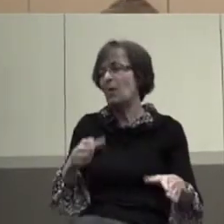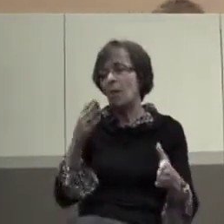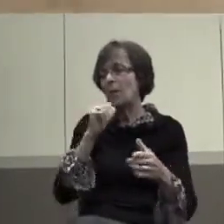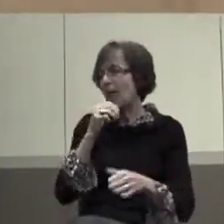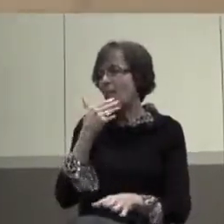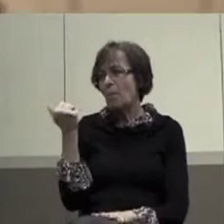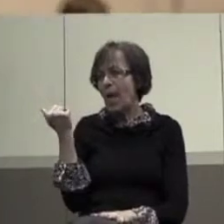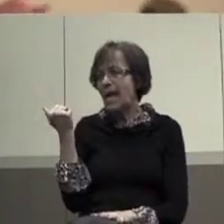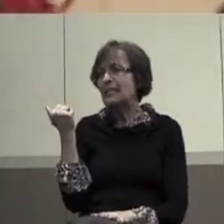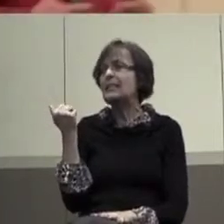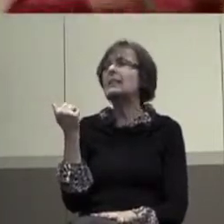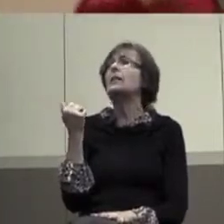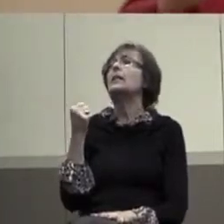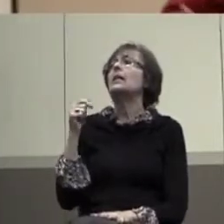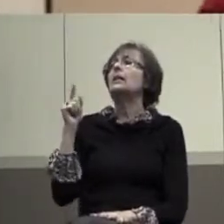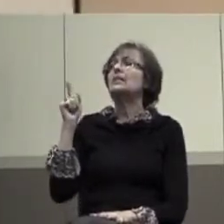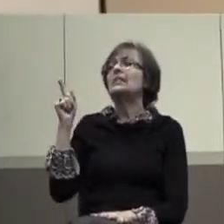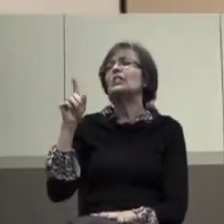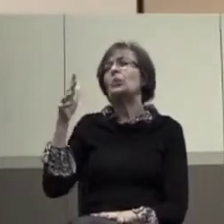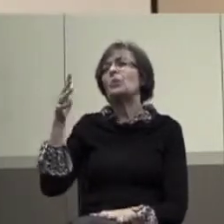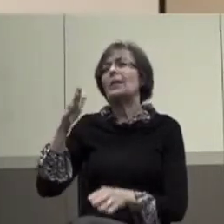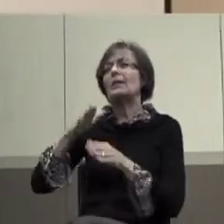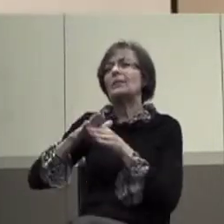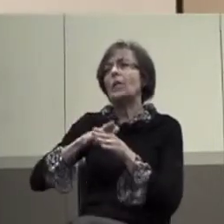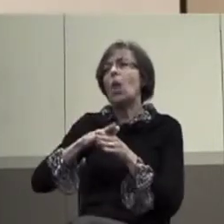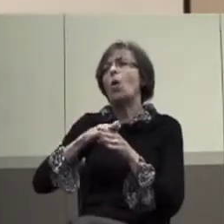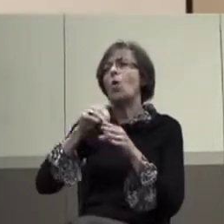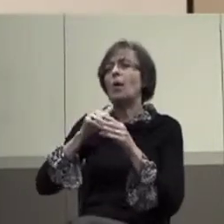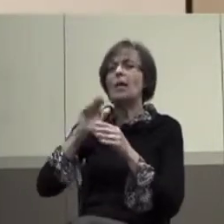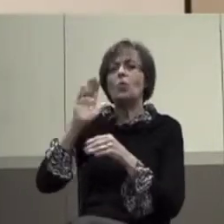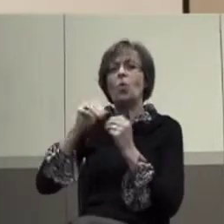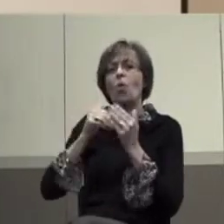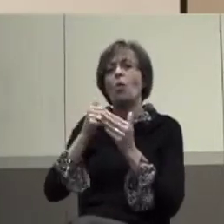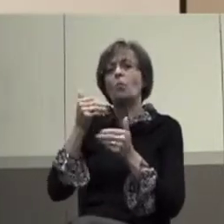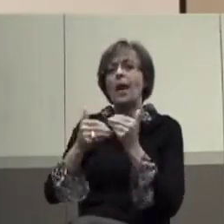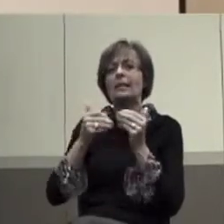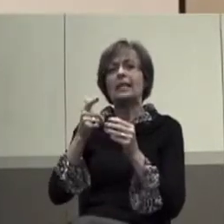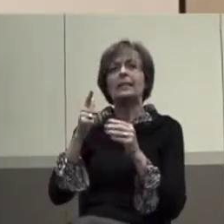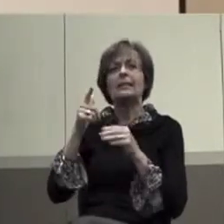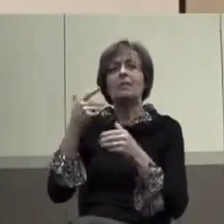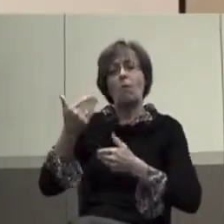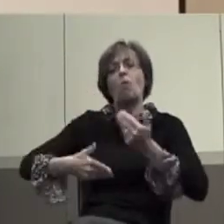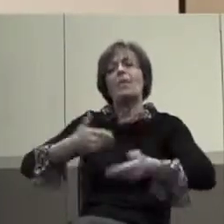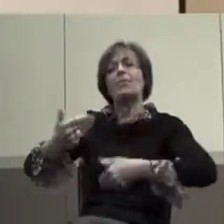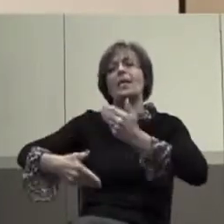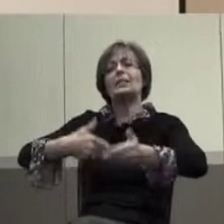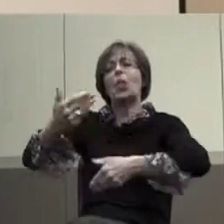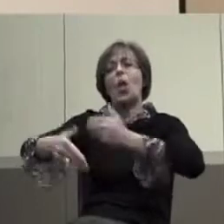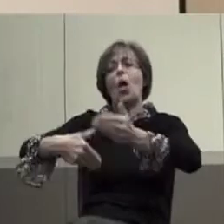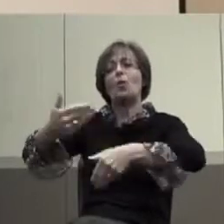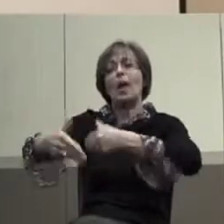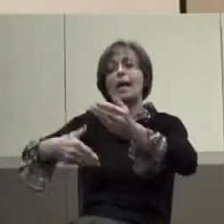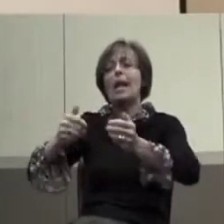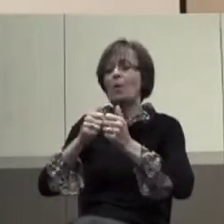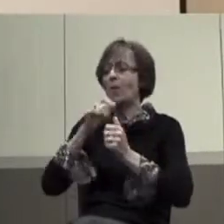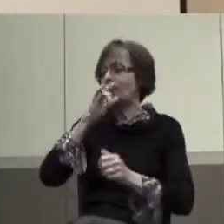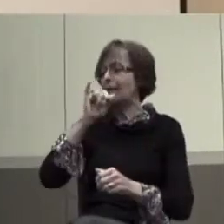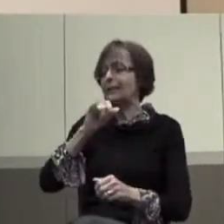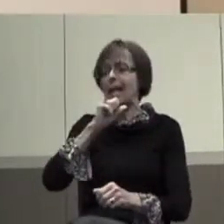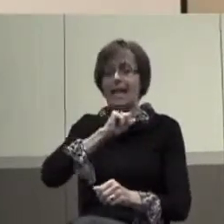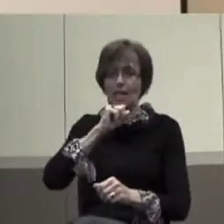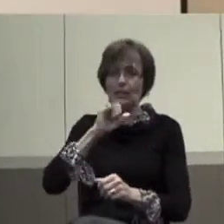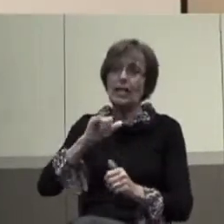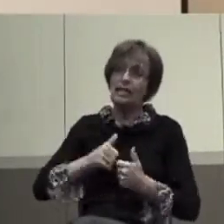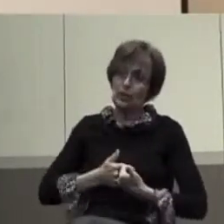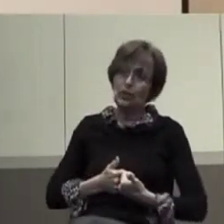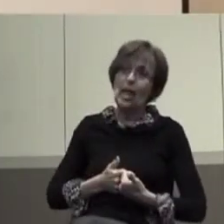Okay, so she was relatively slow in her whole process of moving things along, right? And with kids this age, that's going to